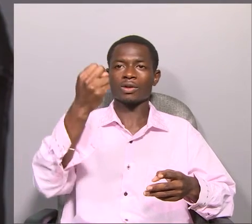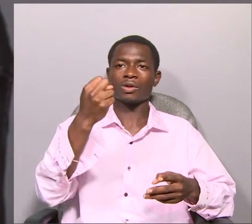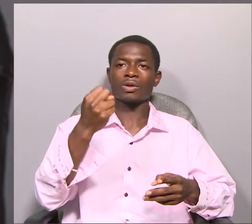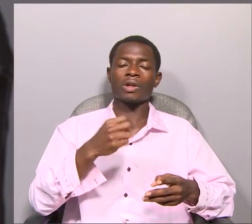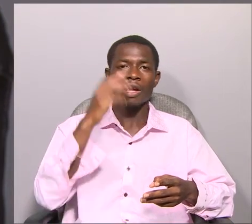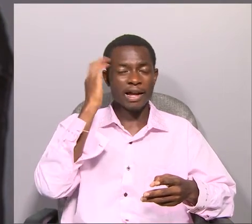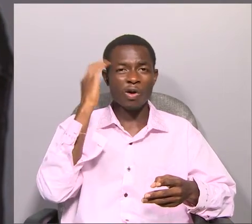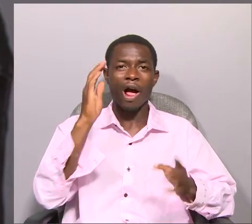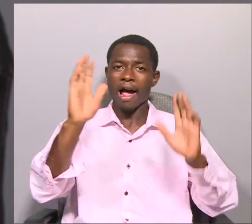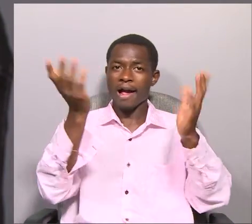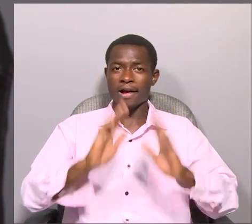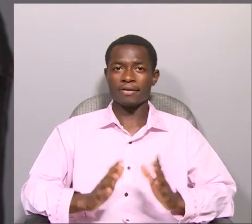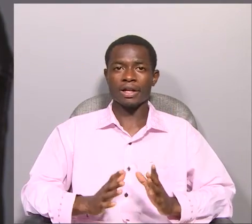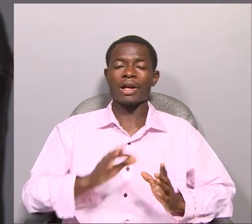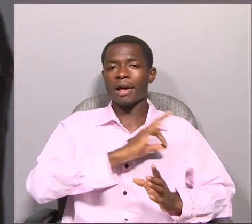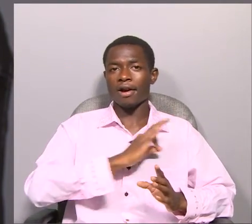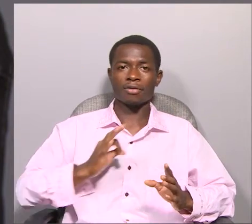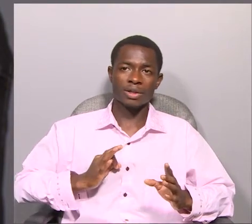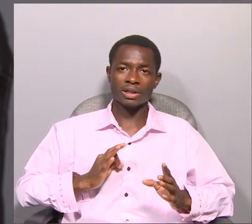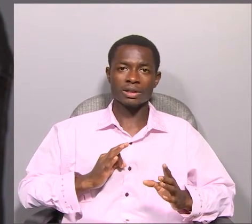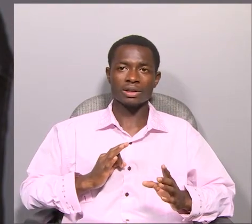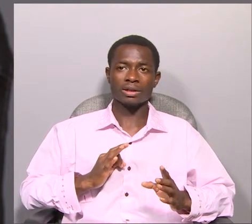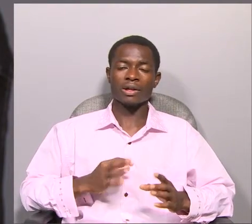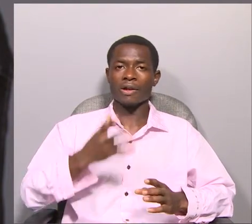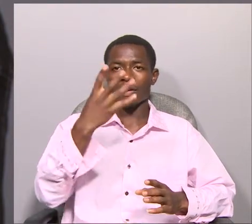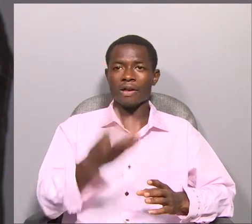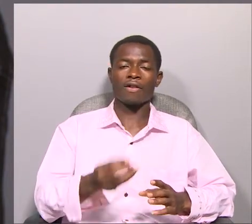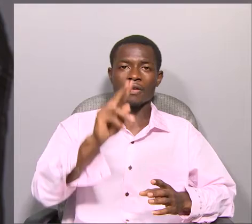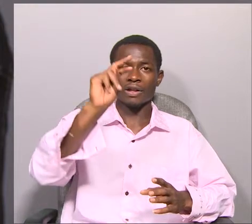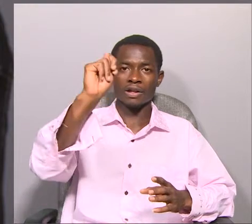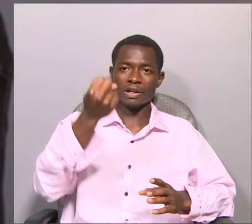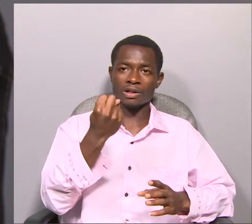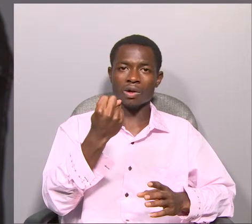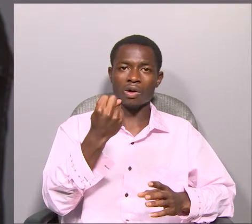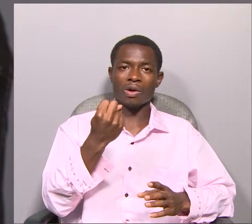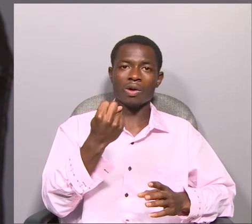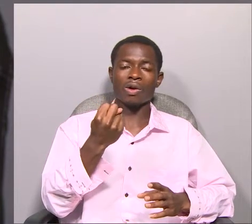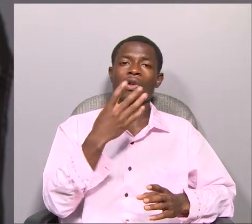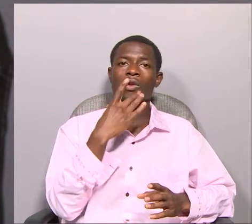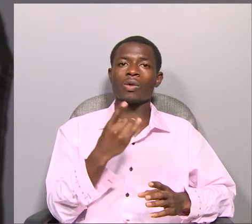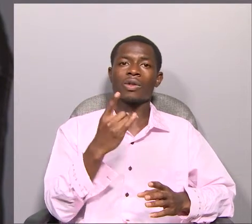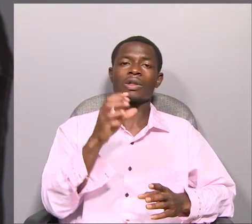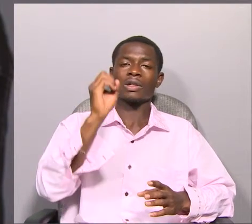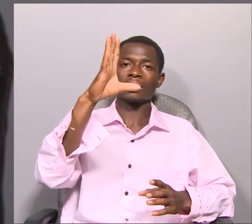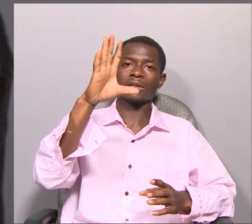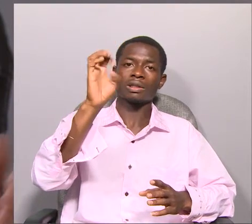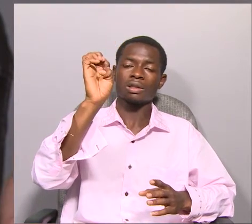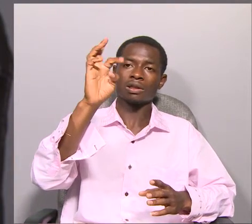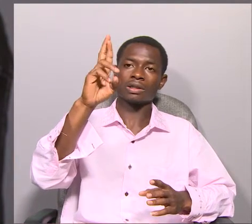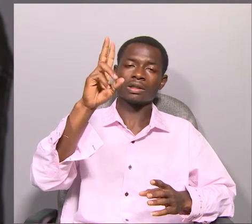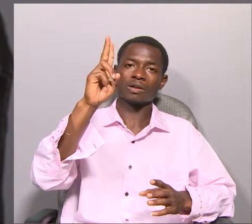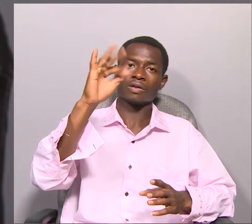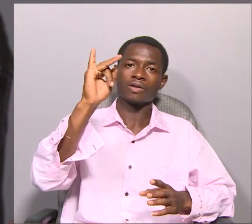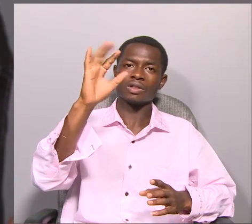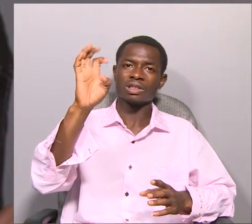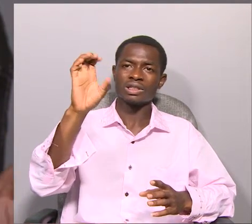the African governments have national youth service. You see? But what is